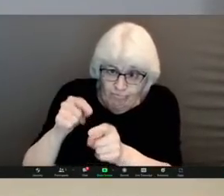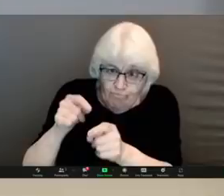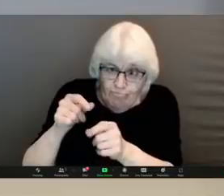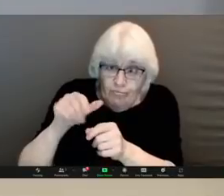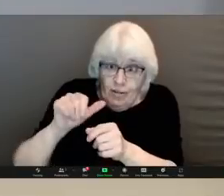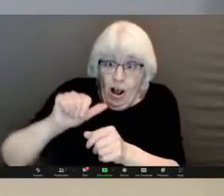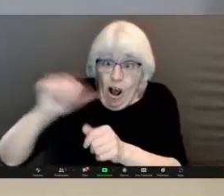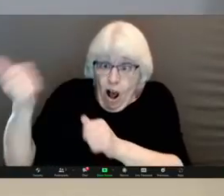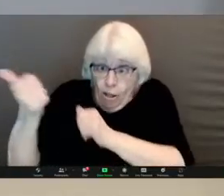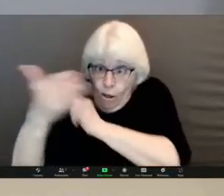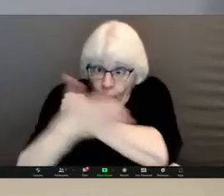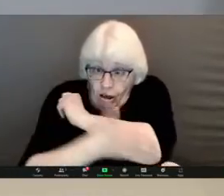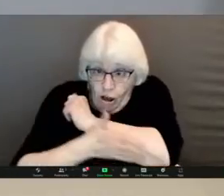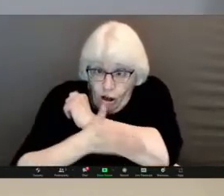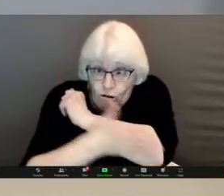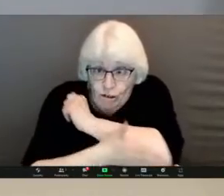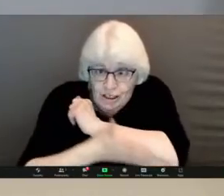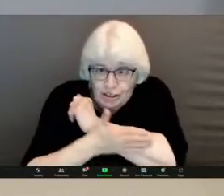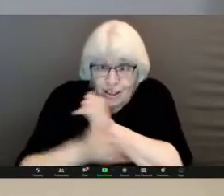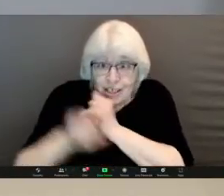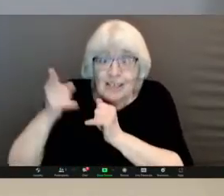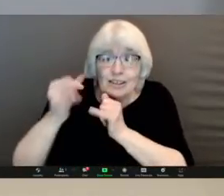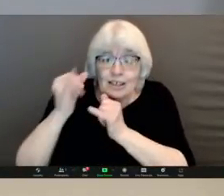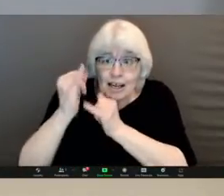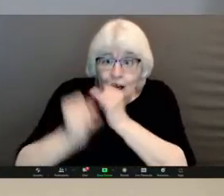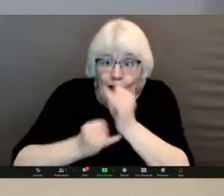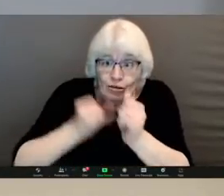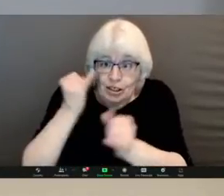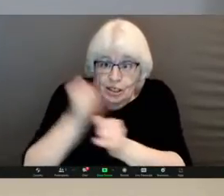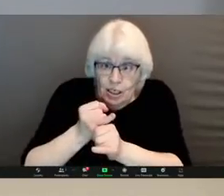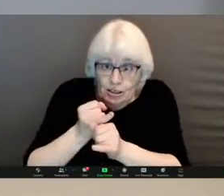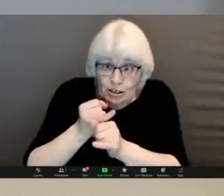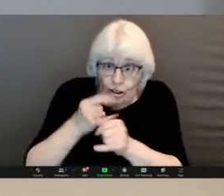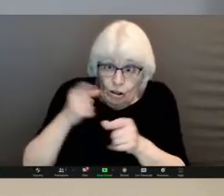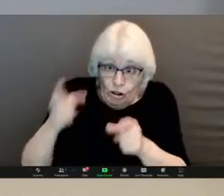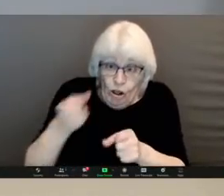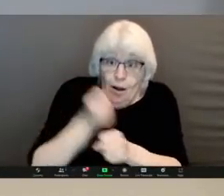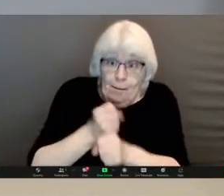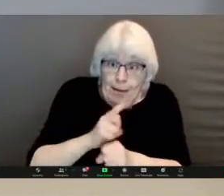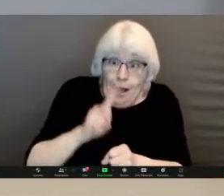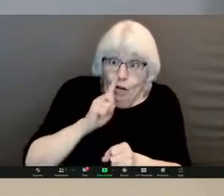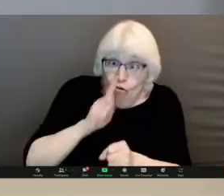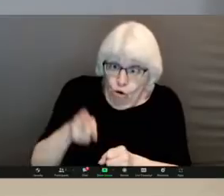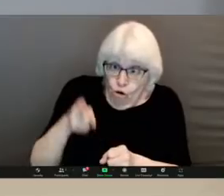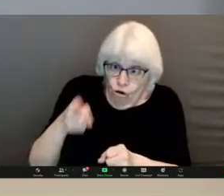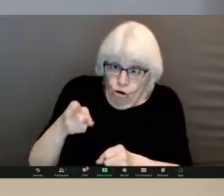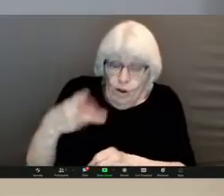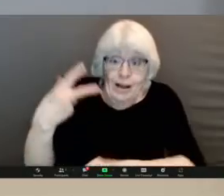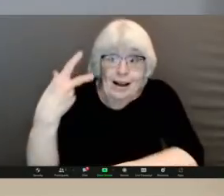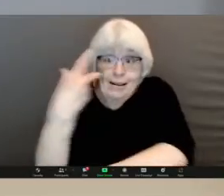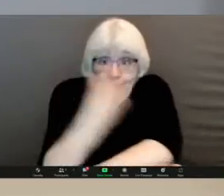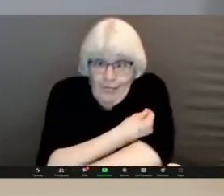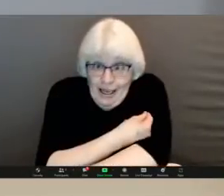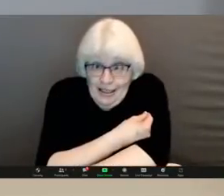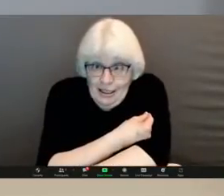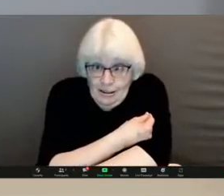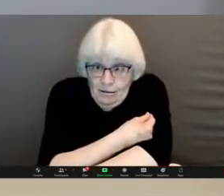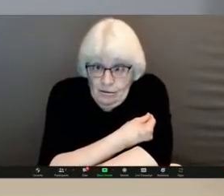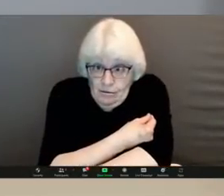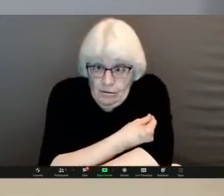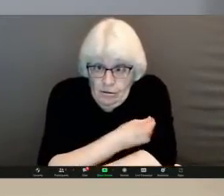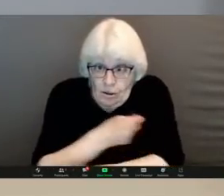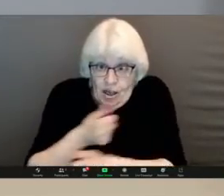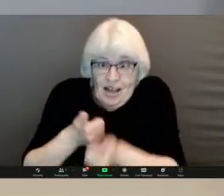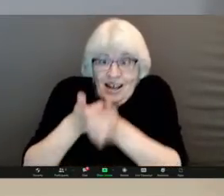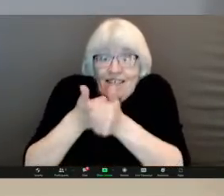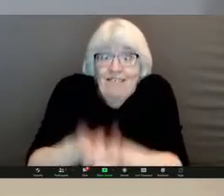vaccinated with an approved vaccine in Canada, and that's certainly one of the federal requirements as well. And that we'll do